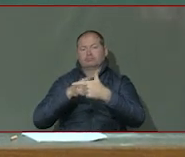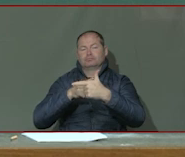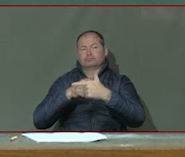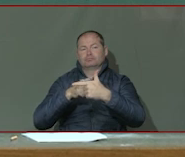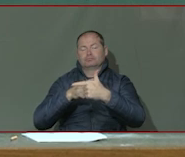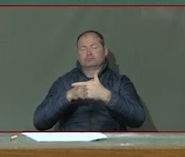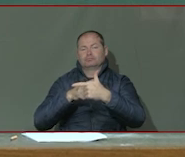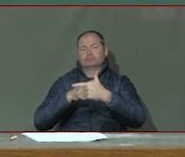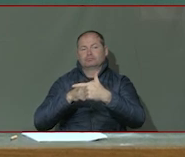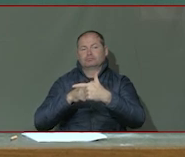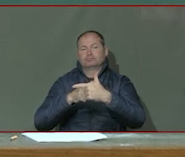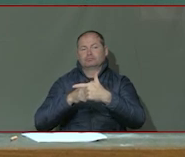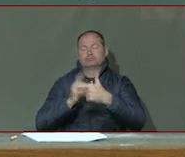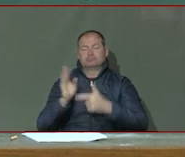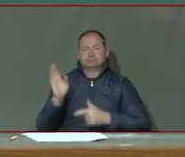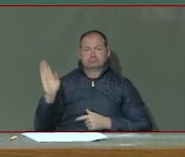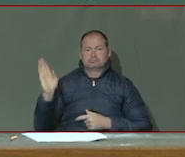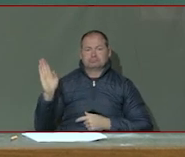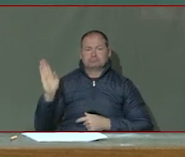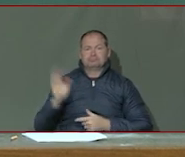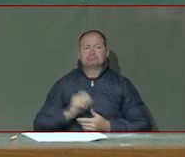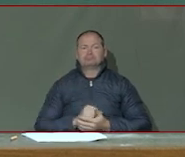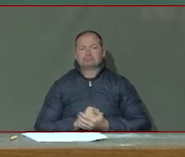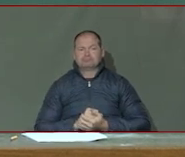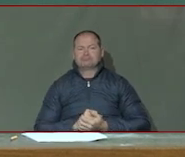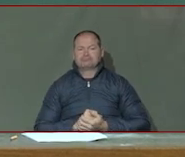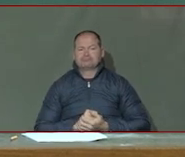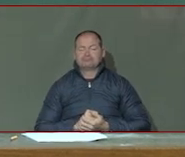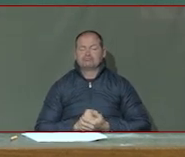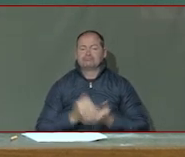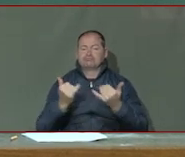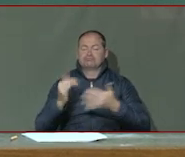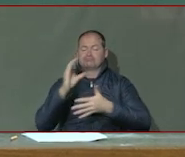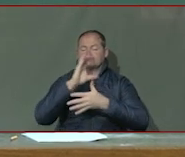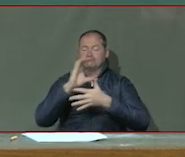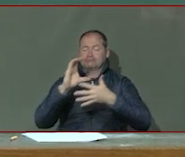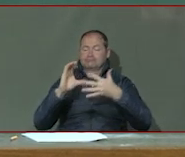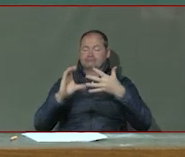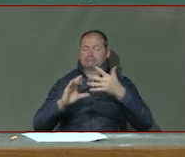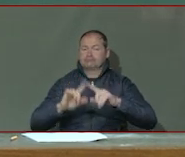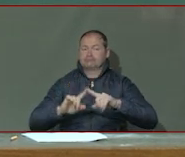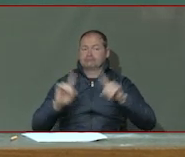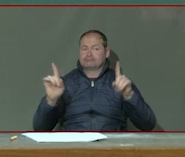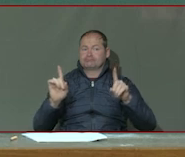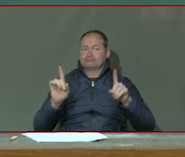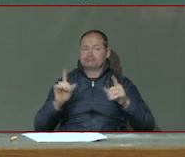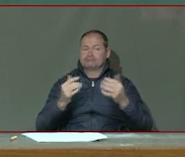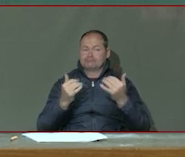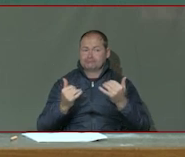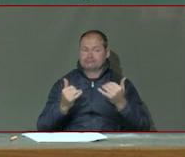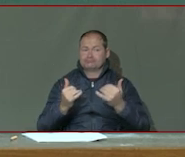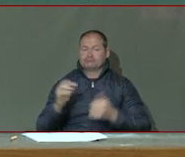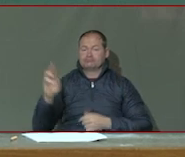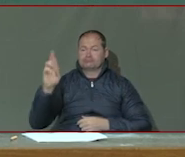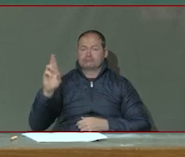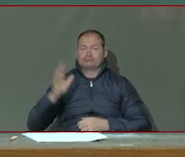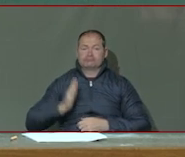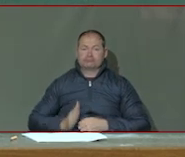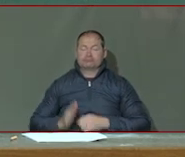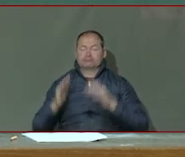of the rhombus. So what are the characteristics that make it different? In a rhombus, all sides are